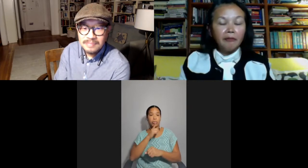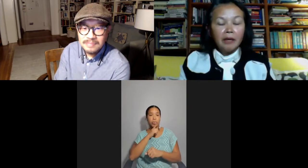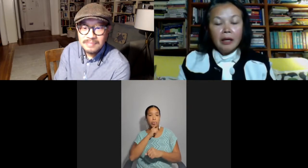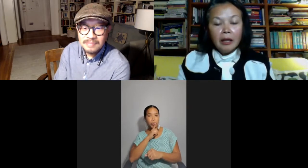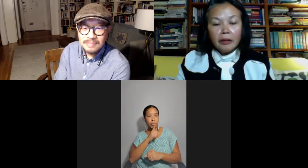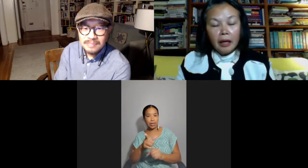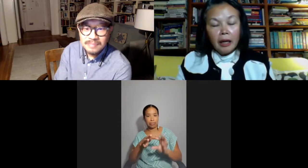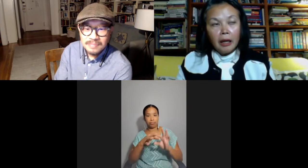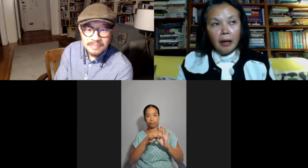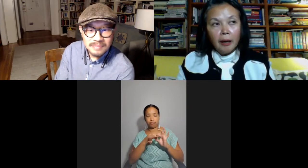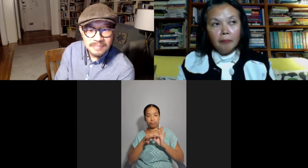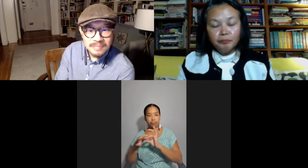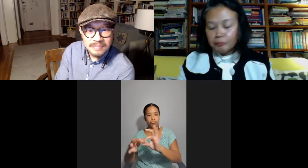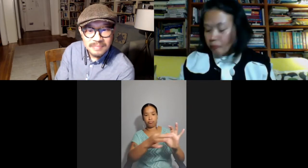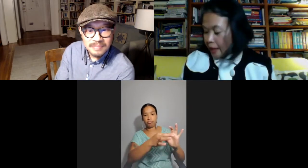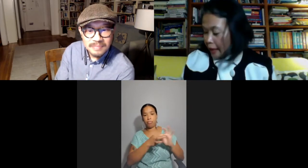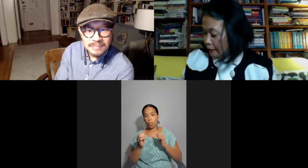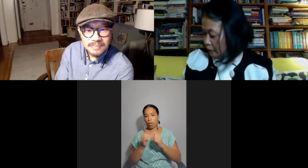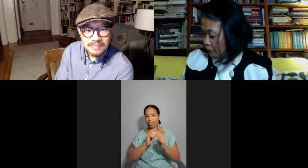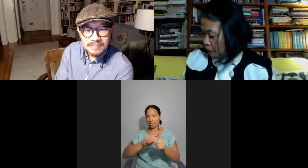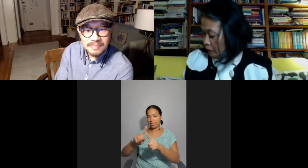have